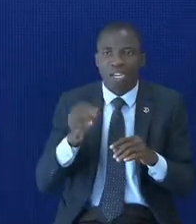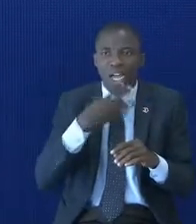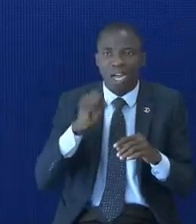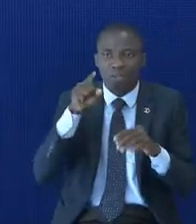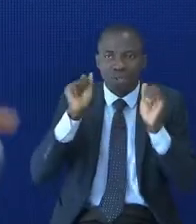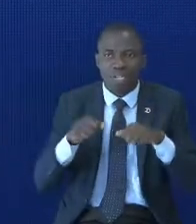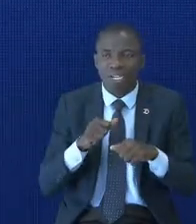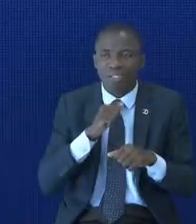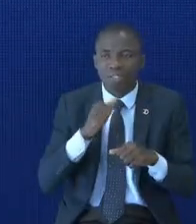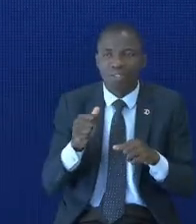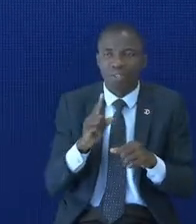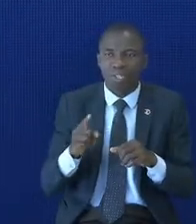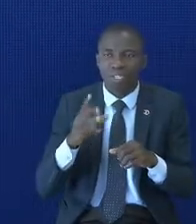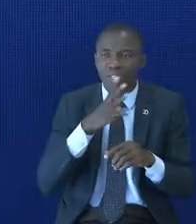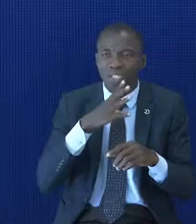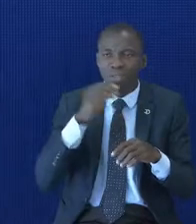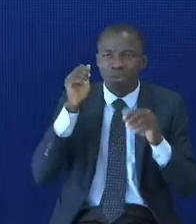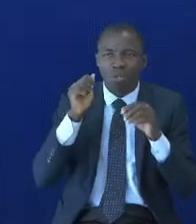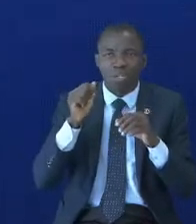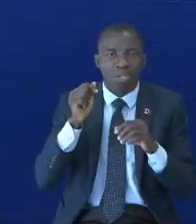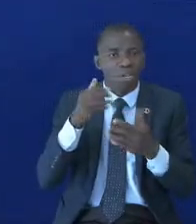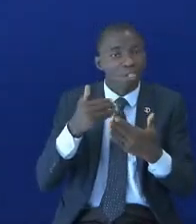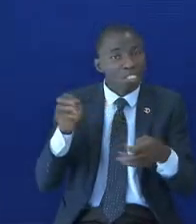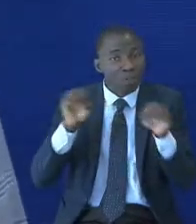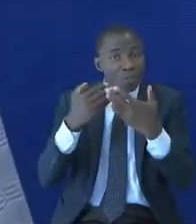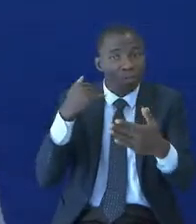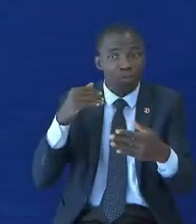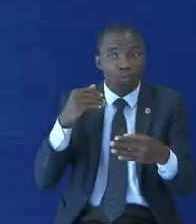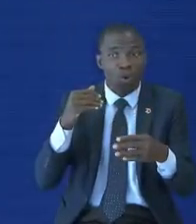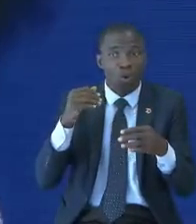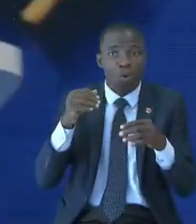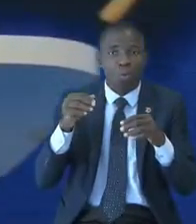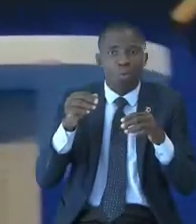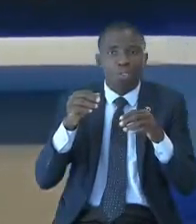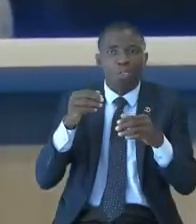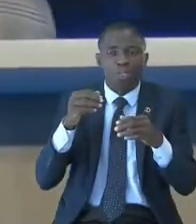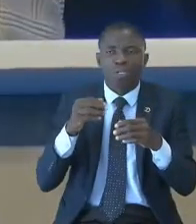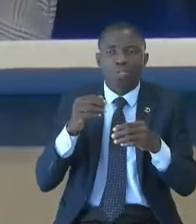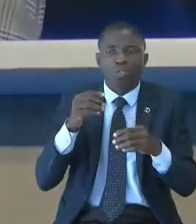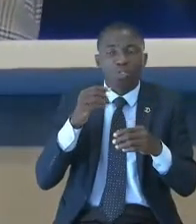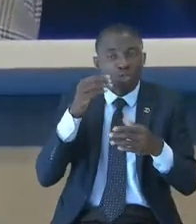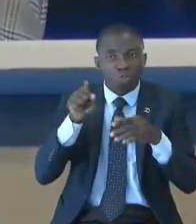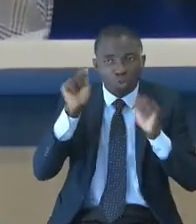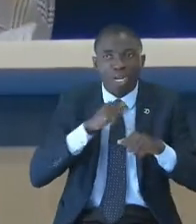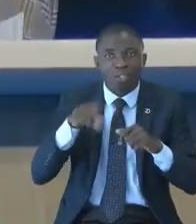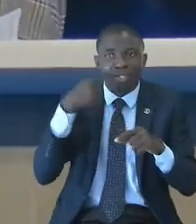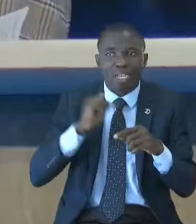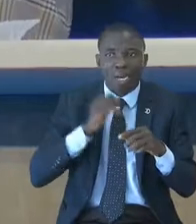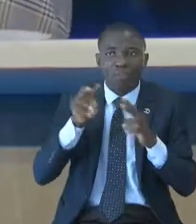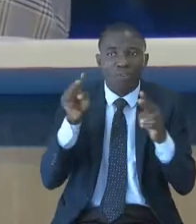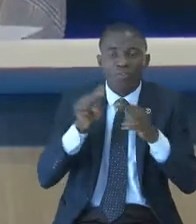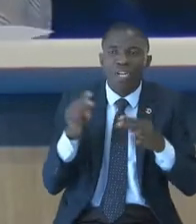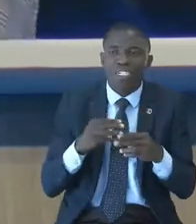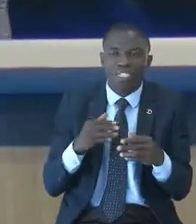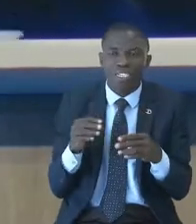be proud of that. Even before human beings, you can't say, I'm so clever that